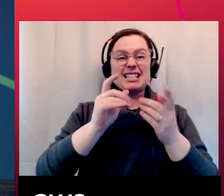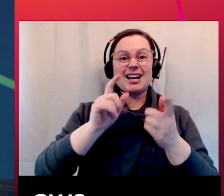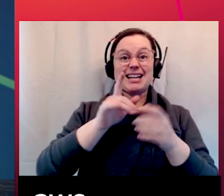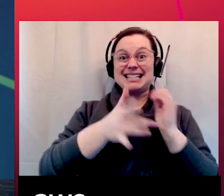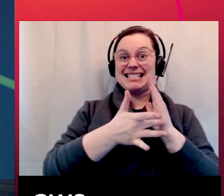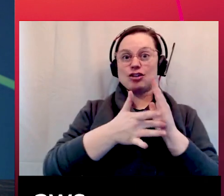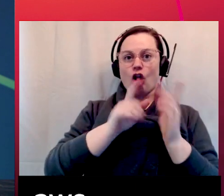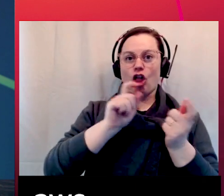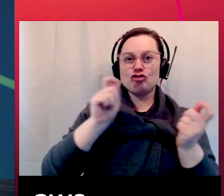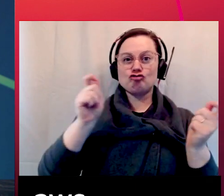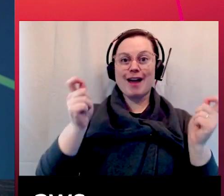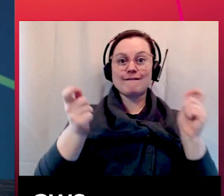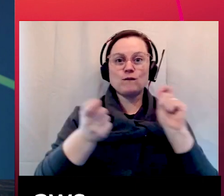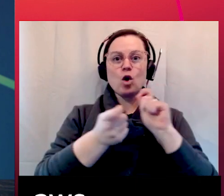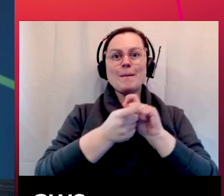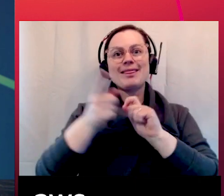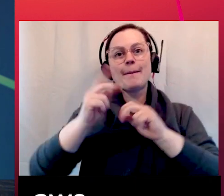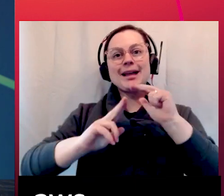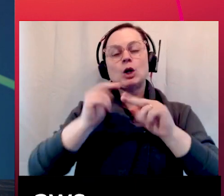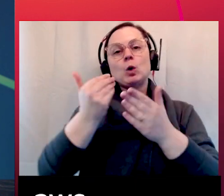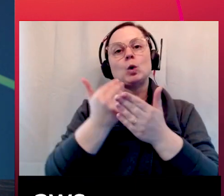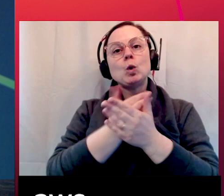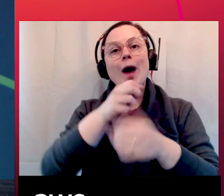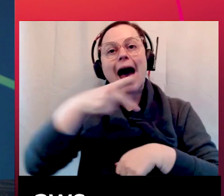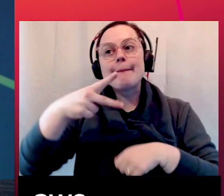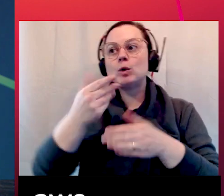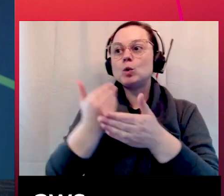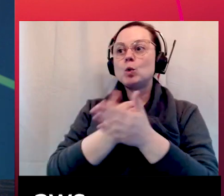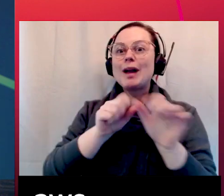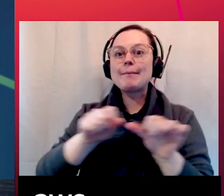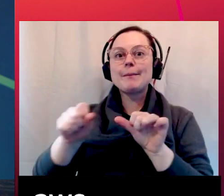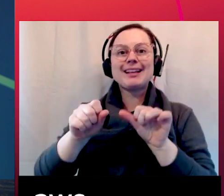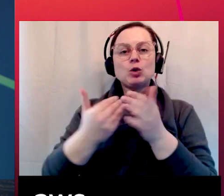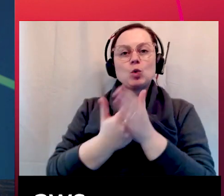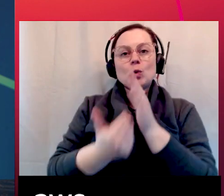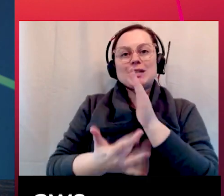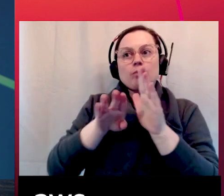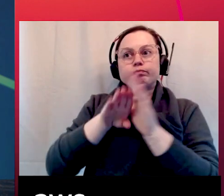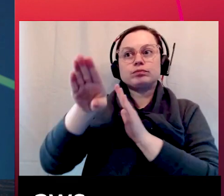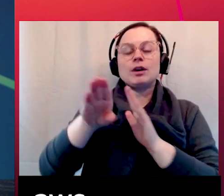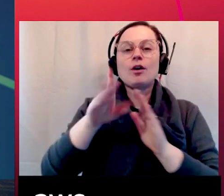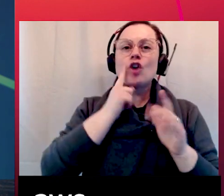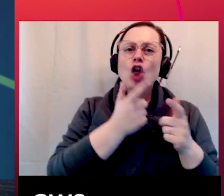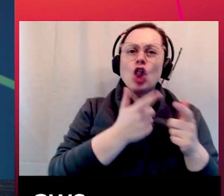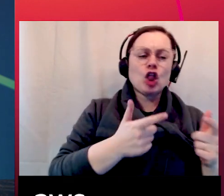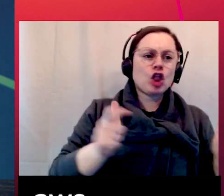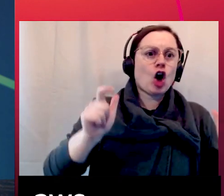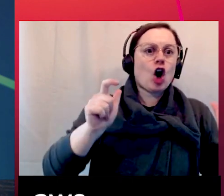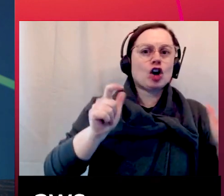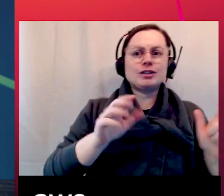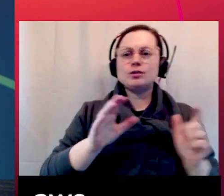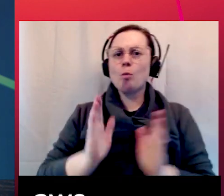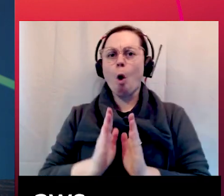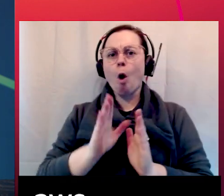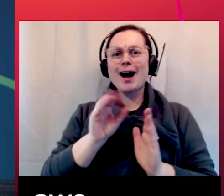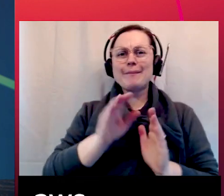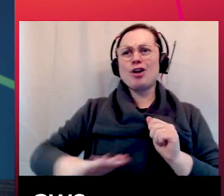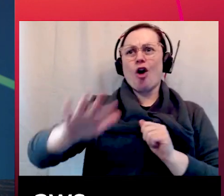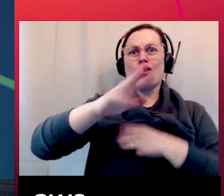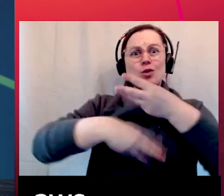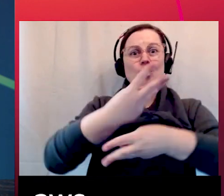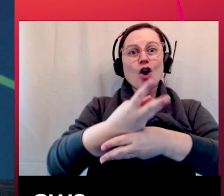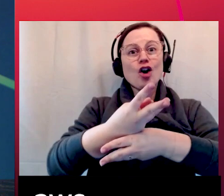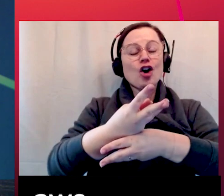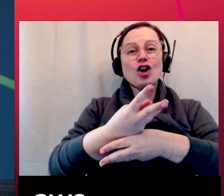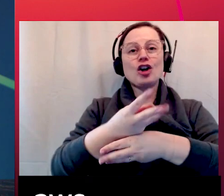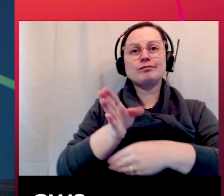new applications and new capabilities and standing up new services in large companies, small companies across the globe. So we really focused on making